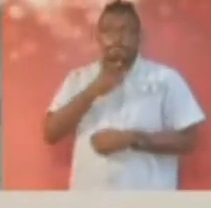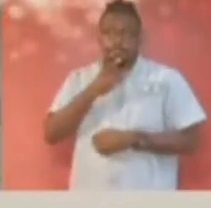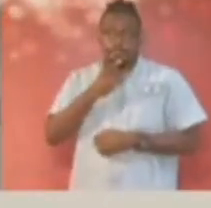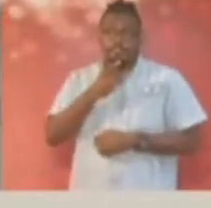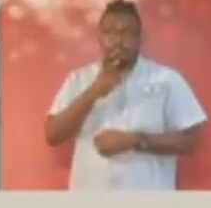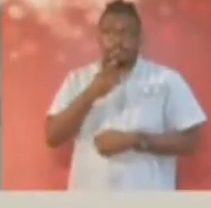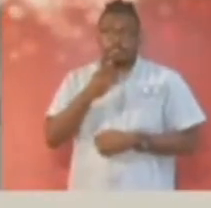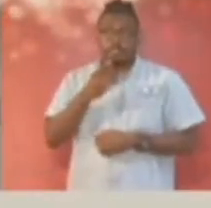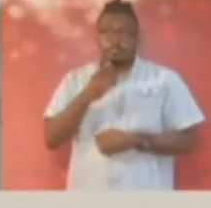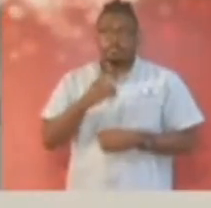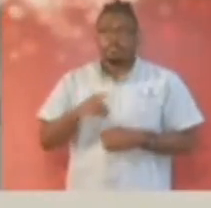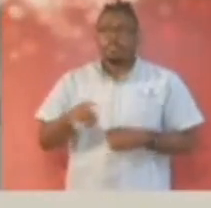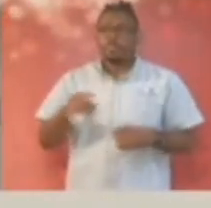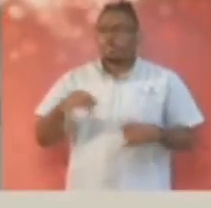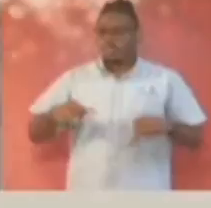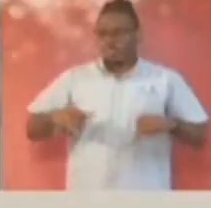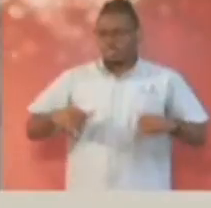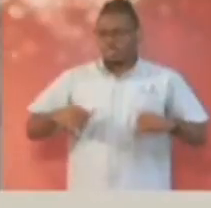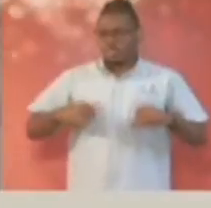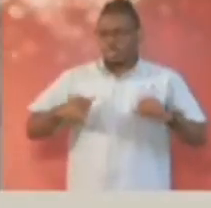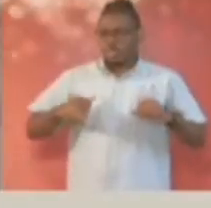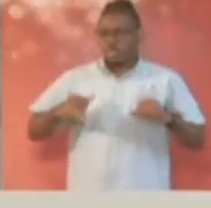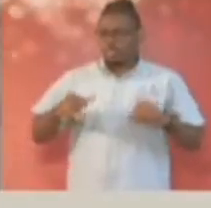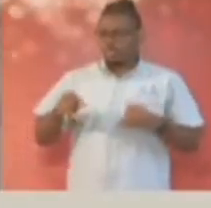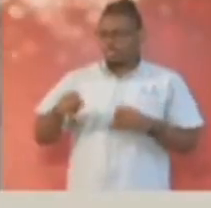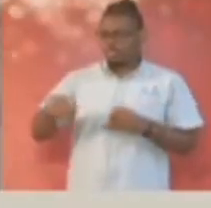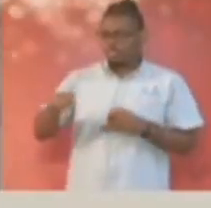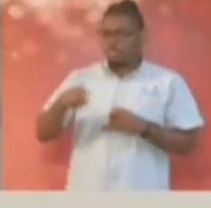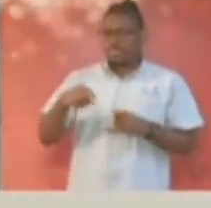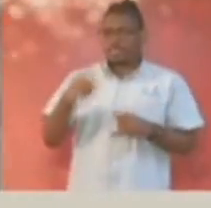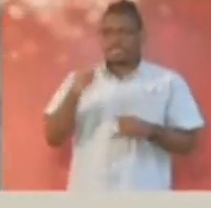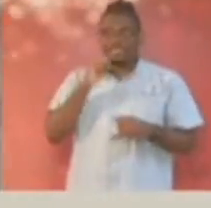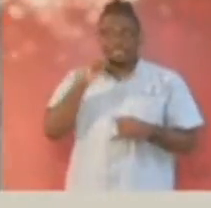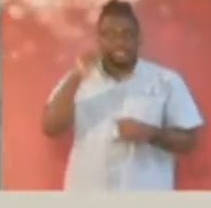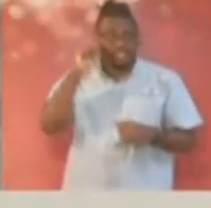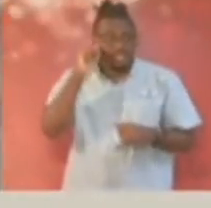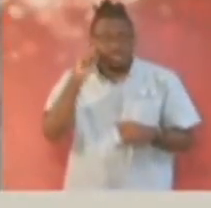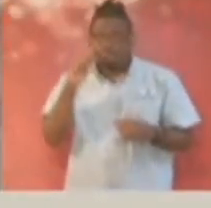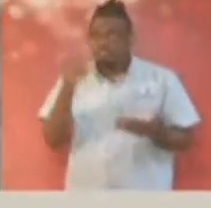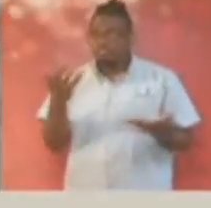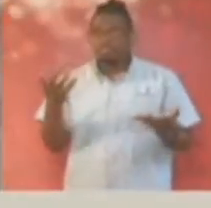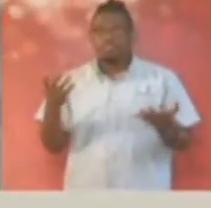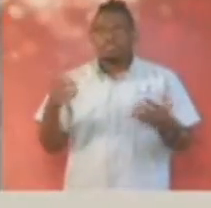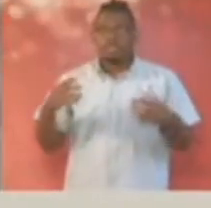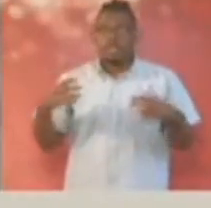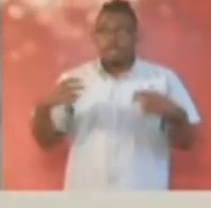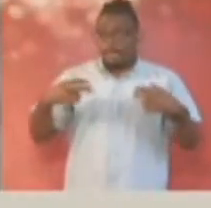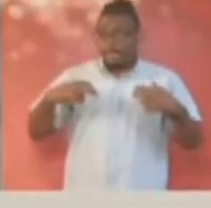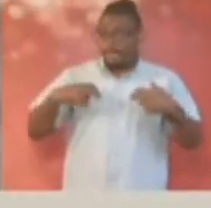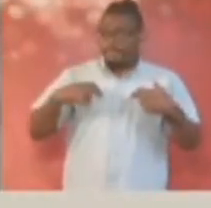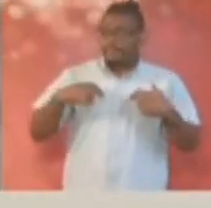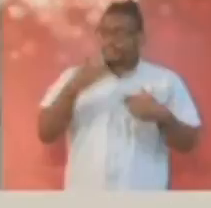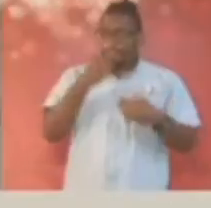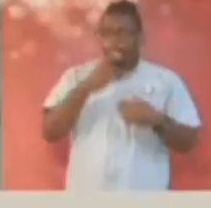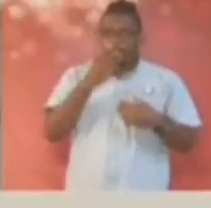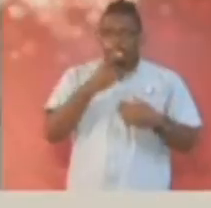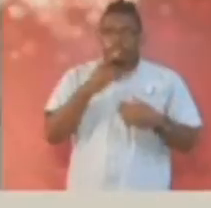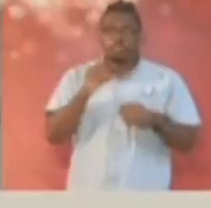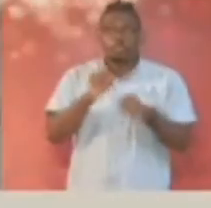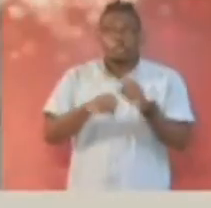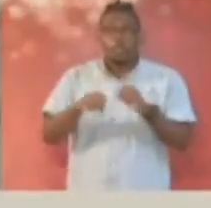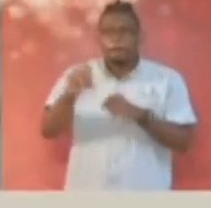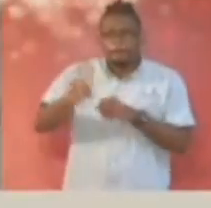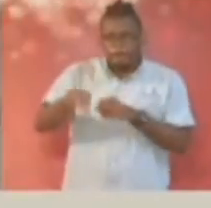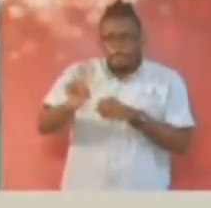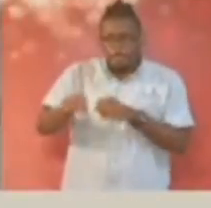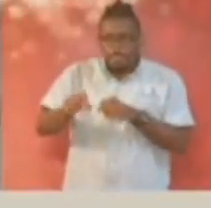and are occurring in children in their early teens. So those are the conditions in pregnancy. So we have to look at pregnancy and